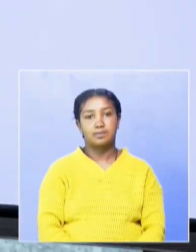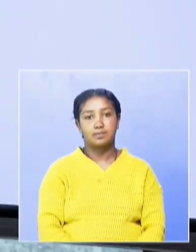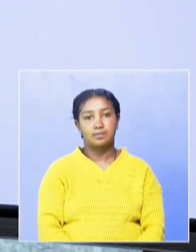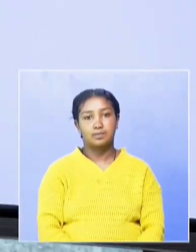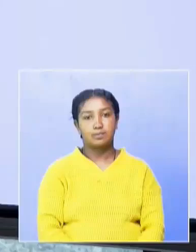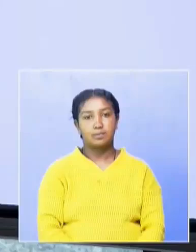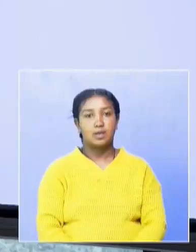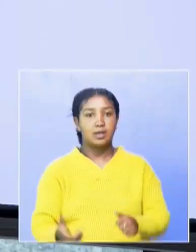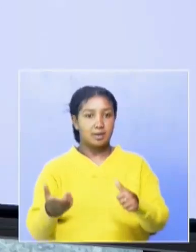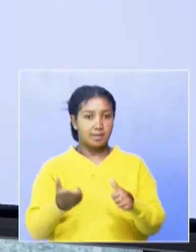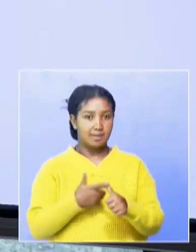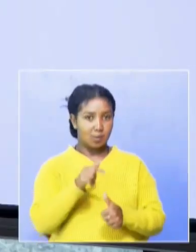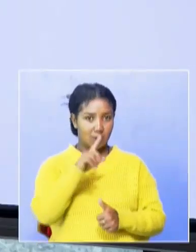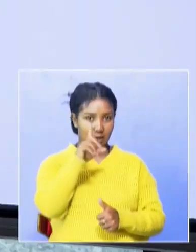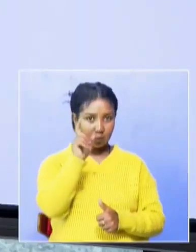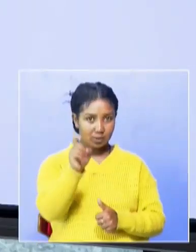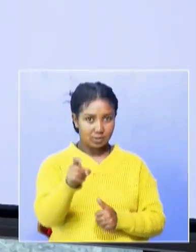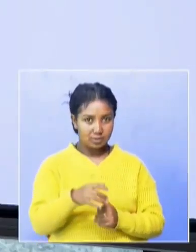Question number 1.